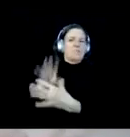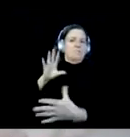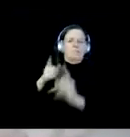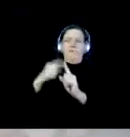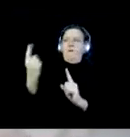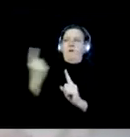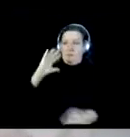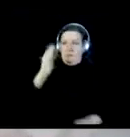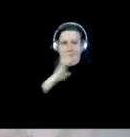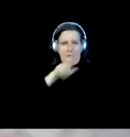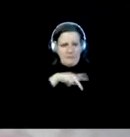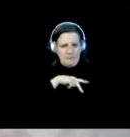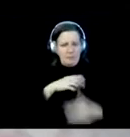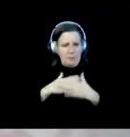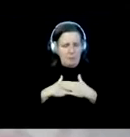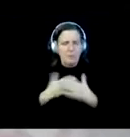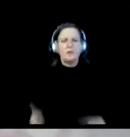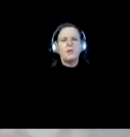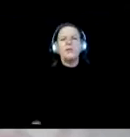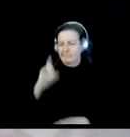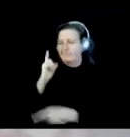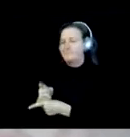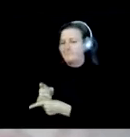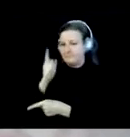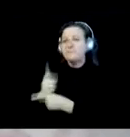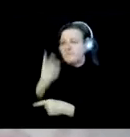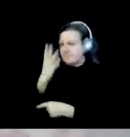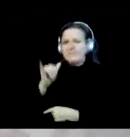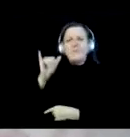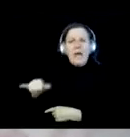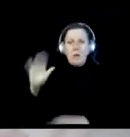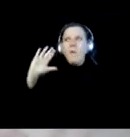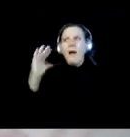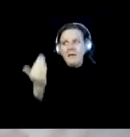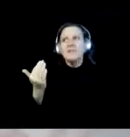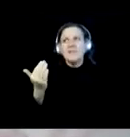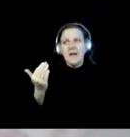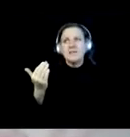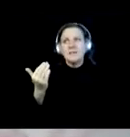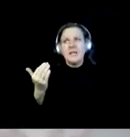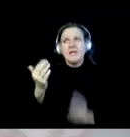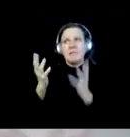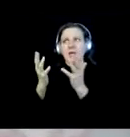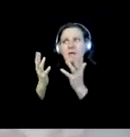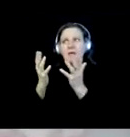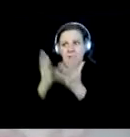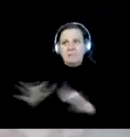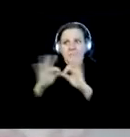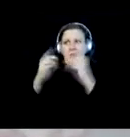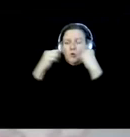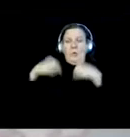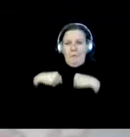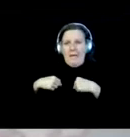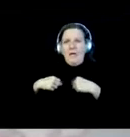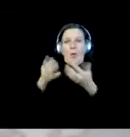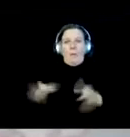personal? Yeah, yeah, and like, why does that seem to matter so much to me or you? And some people